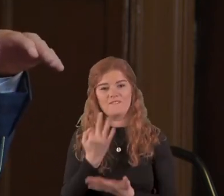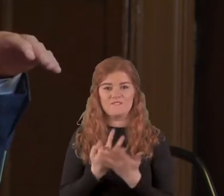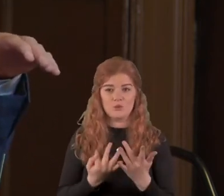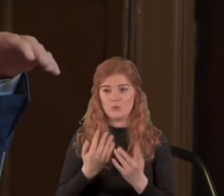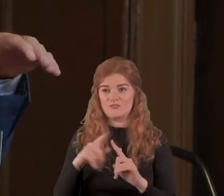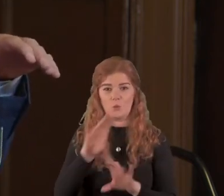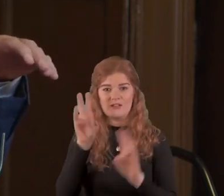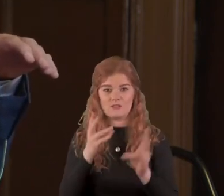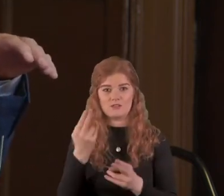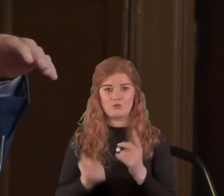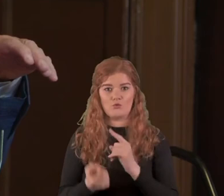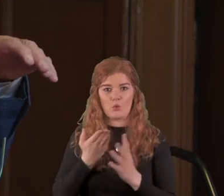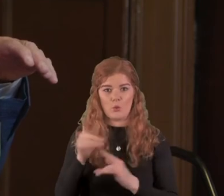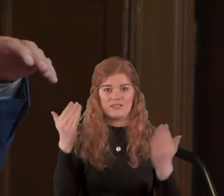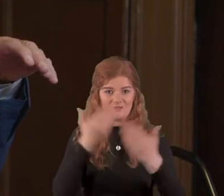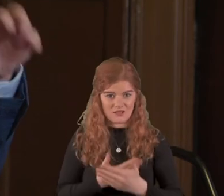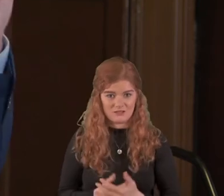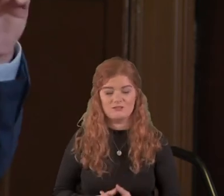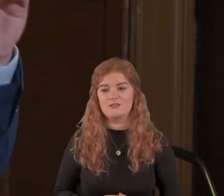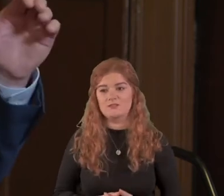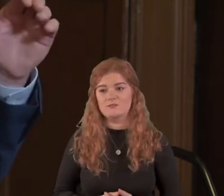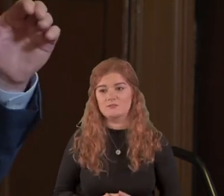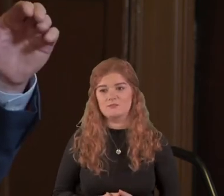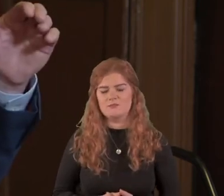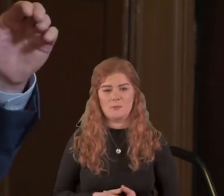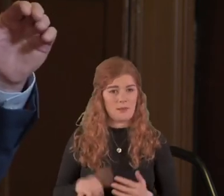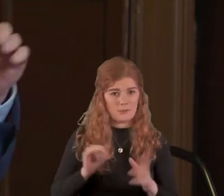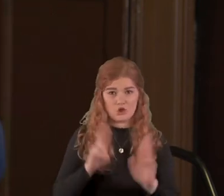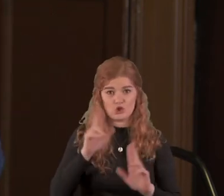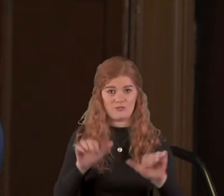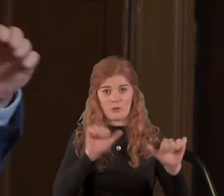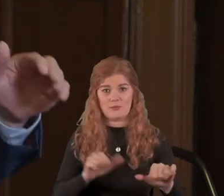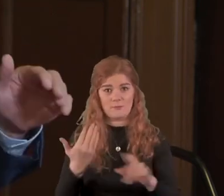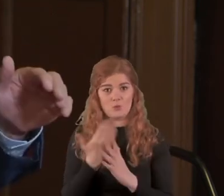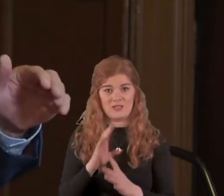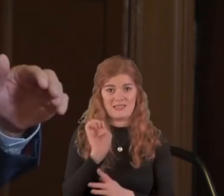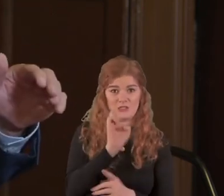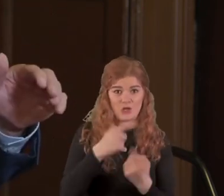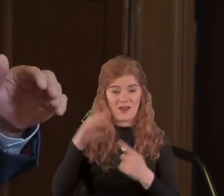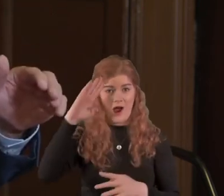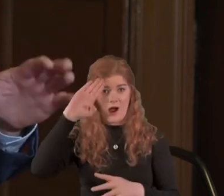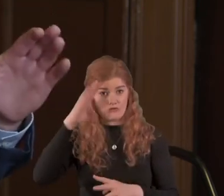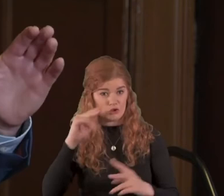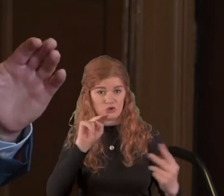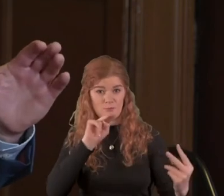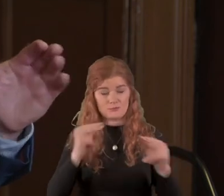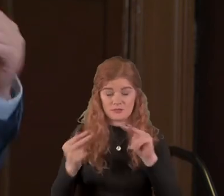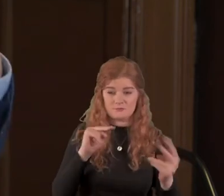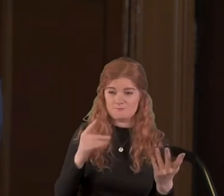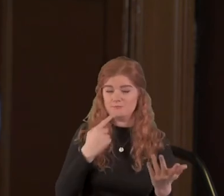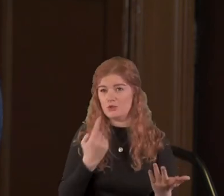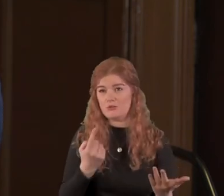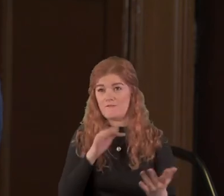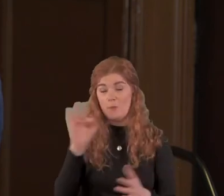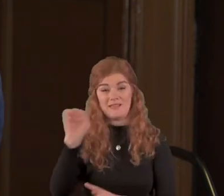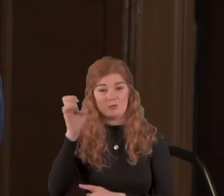evening was, you know, couldn't there have been a compromise between the British and the Irish positions? But I suppose that, you know, from the